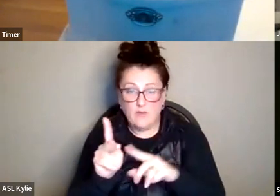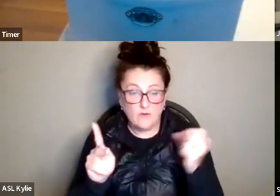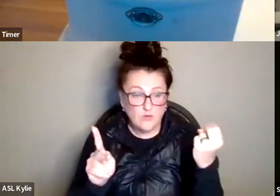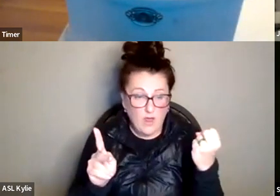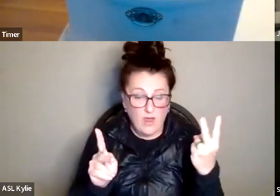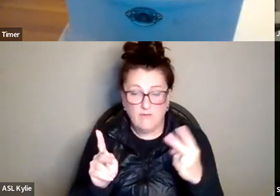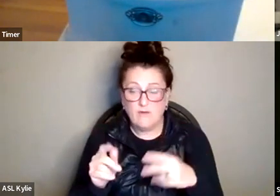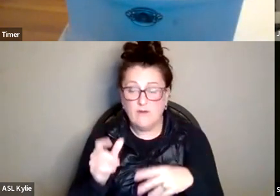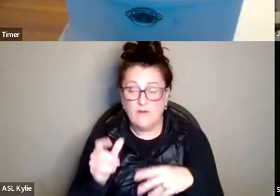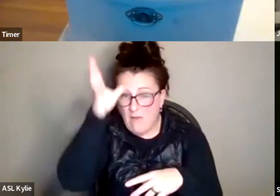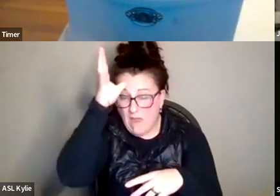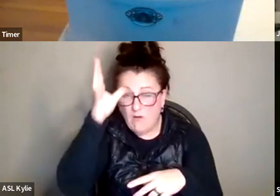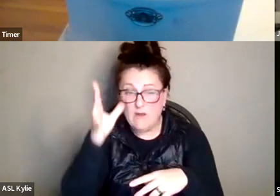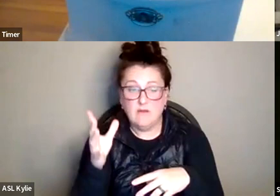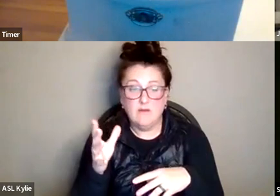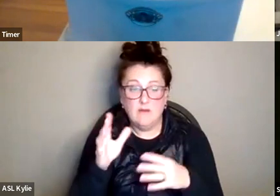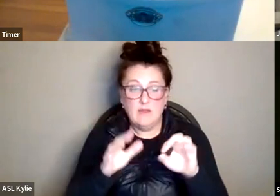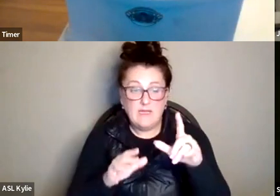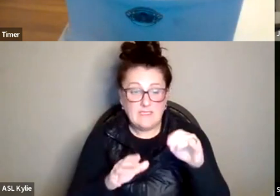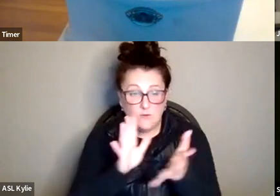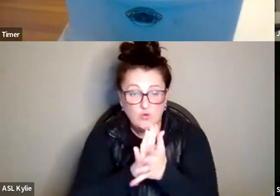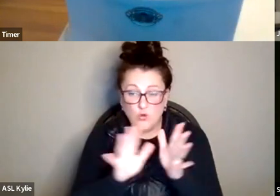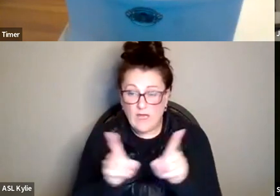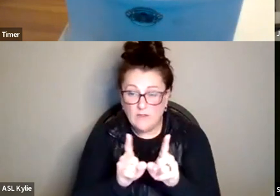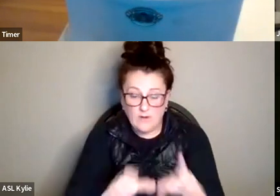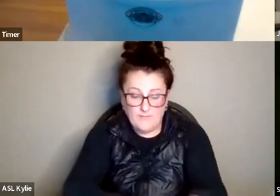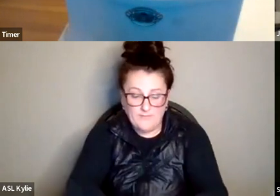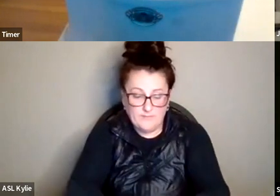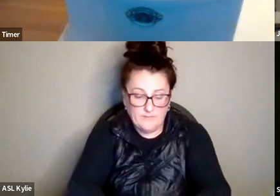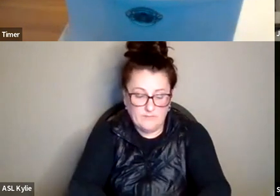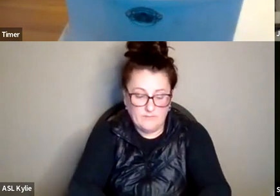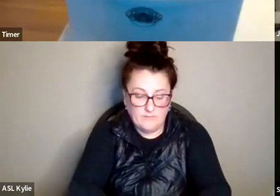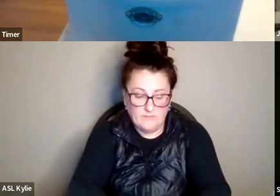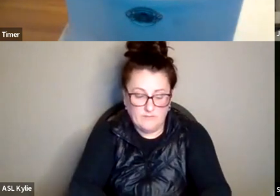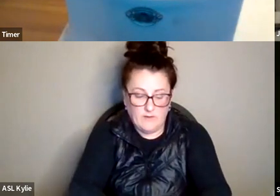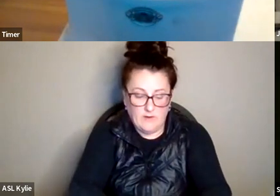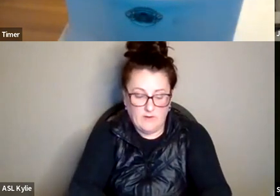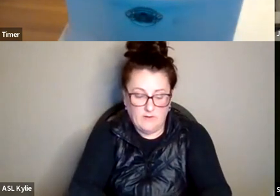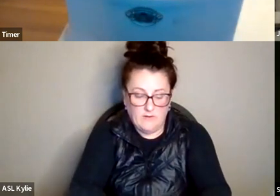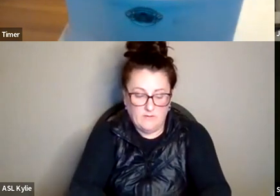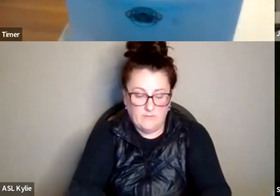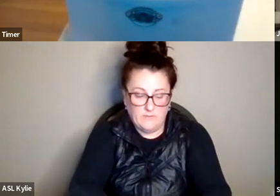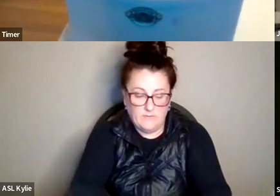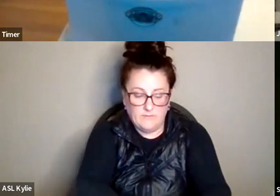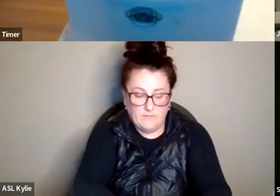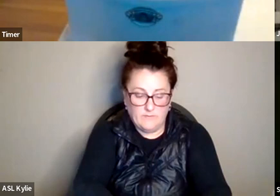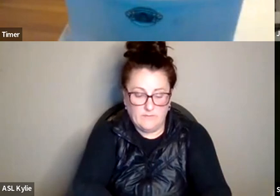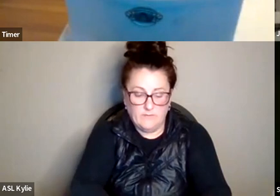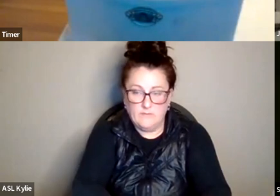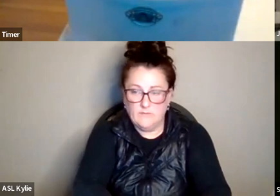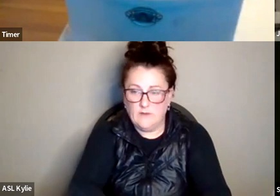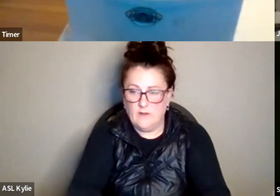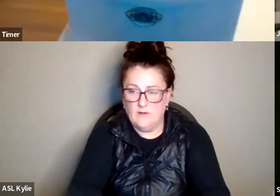also attended an exam school as well. What my question would be for an